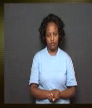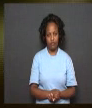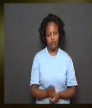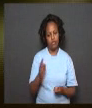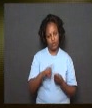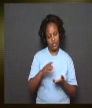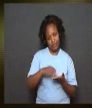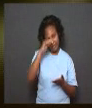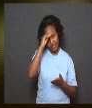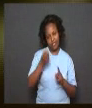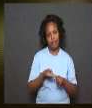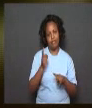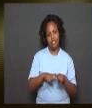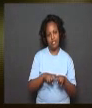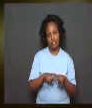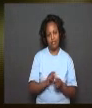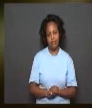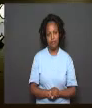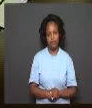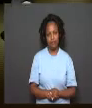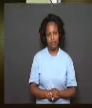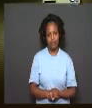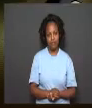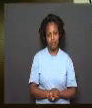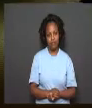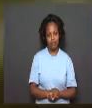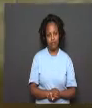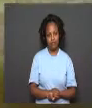Let's get back to our lesson.